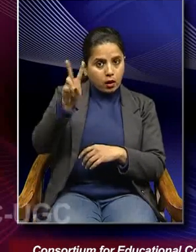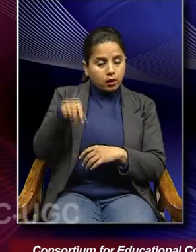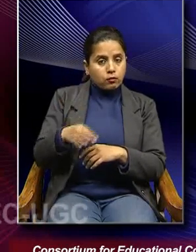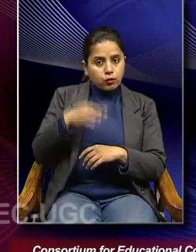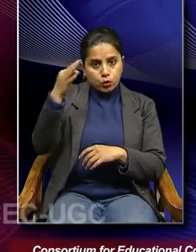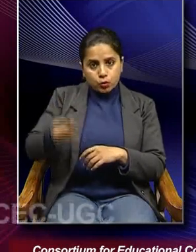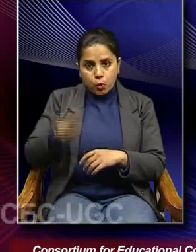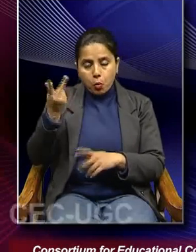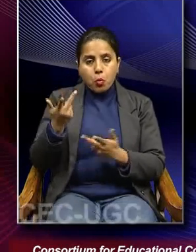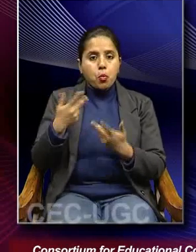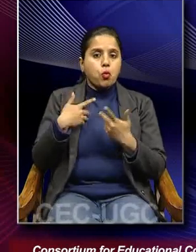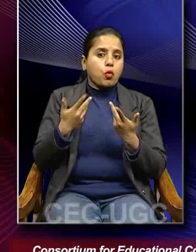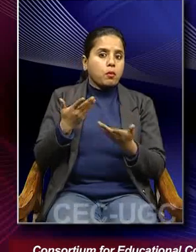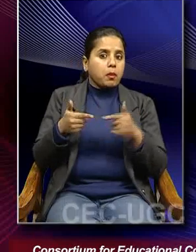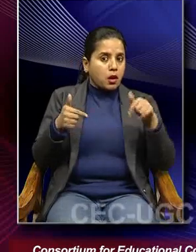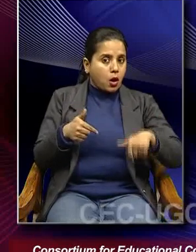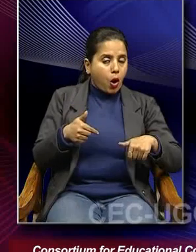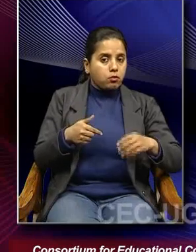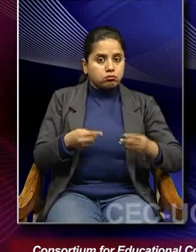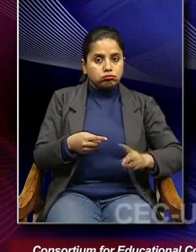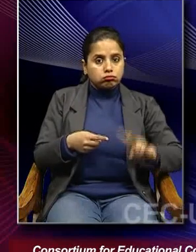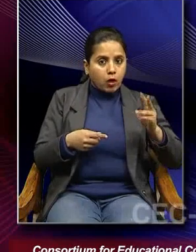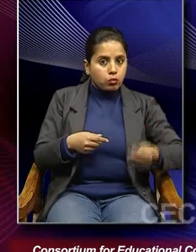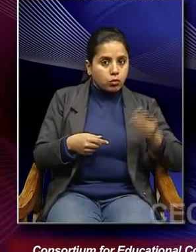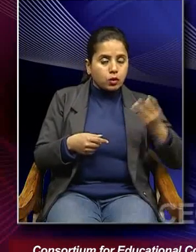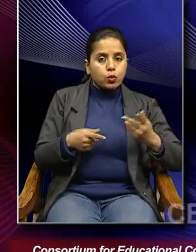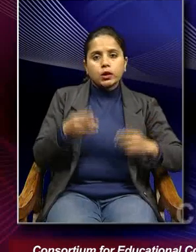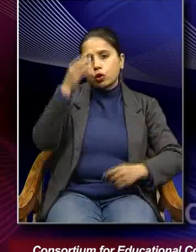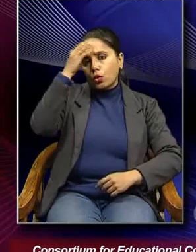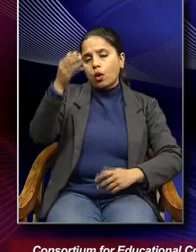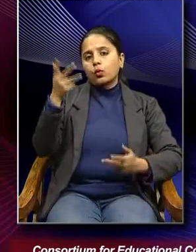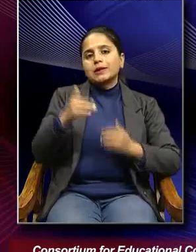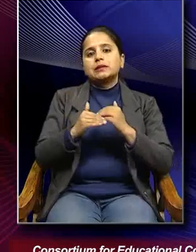more, or we are valuing present more? And what is the concept of